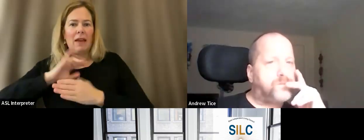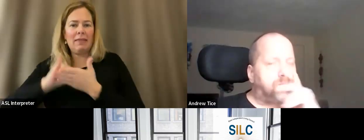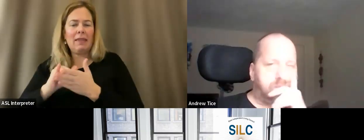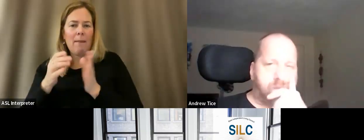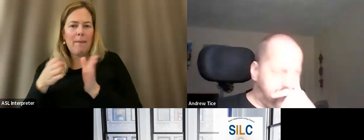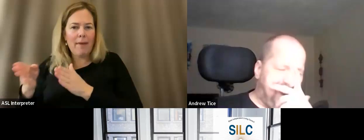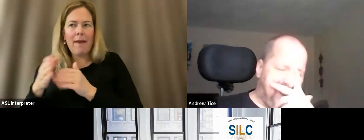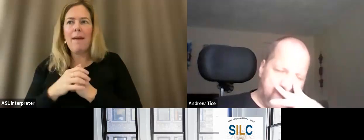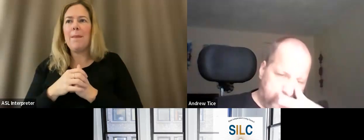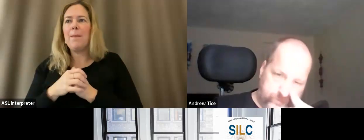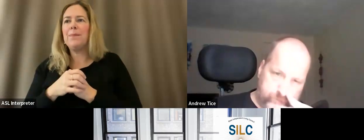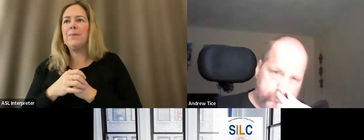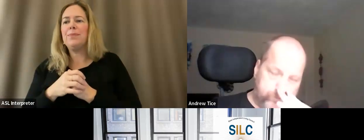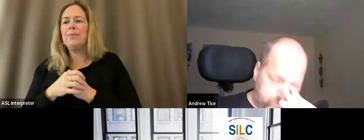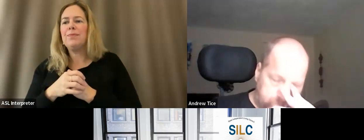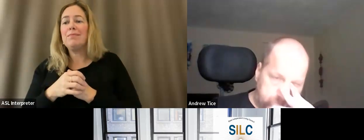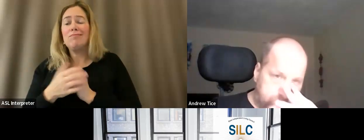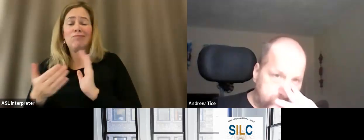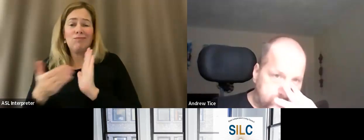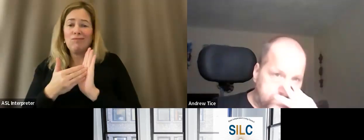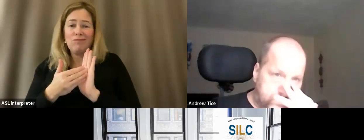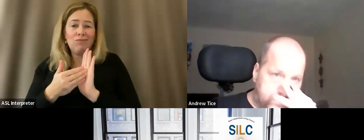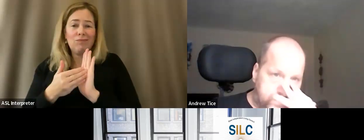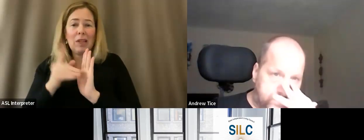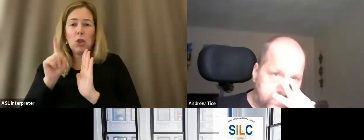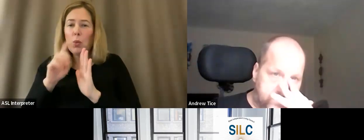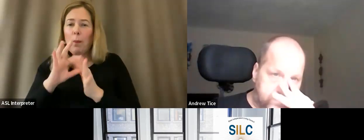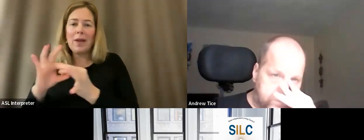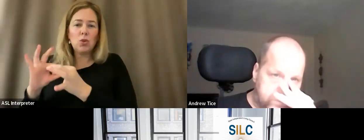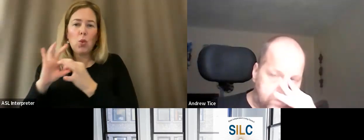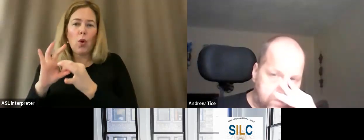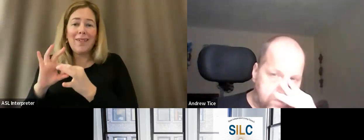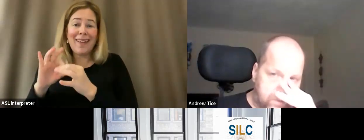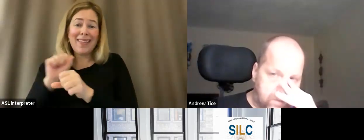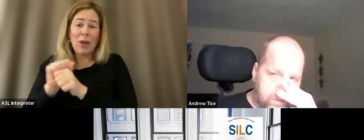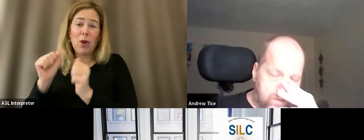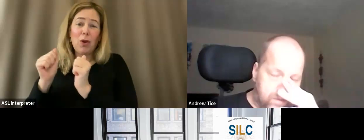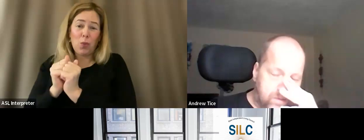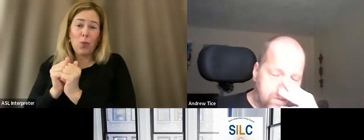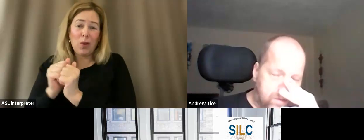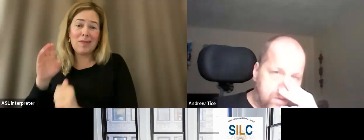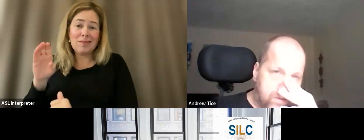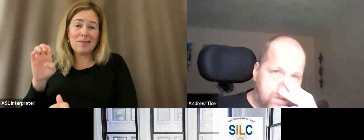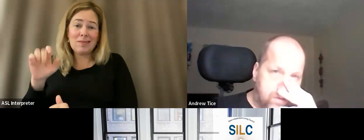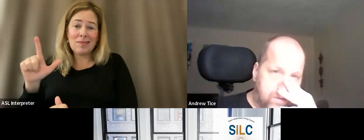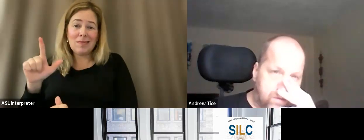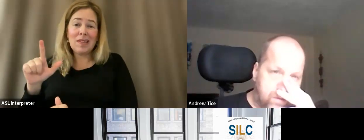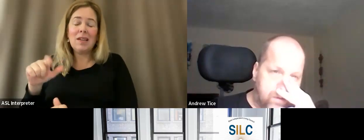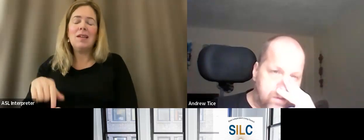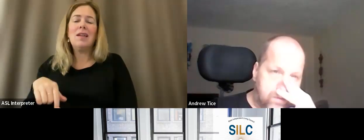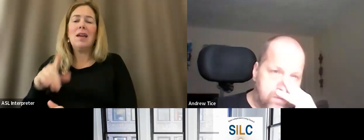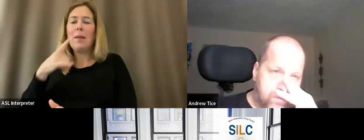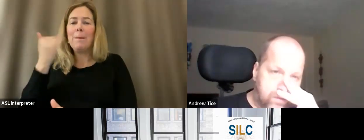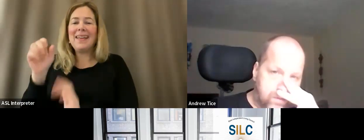reasonable. So again, you need to coordinate that work with the Centers for Independent Living, because the state plan is